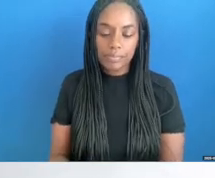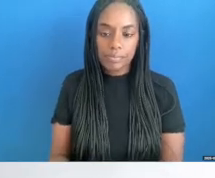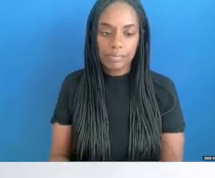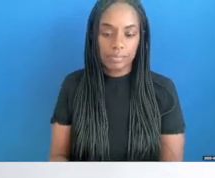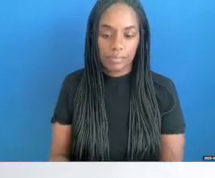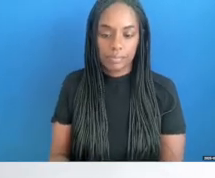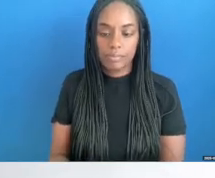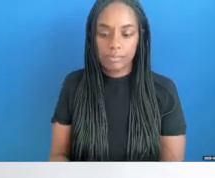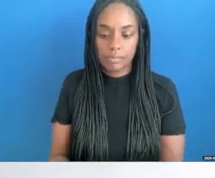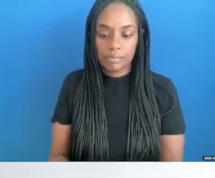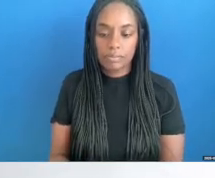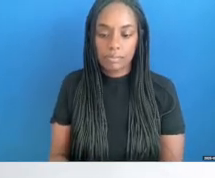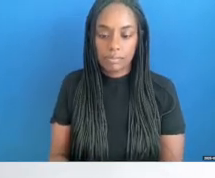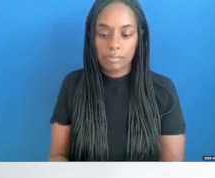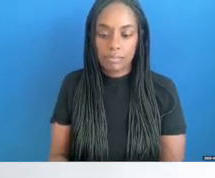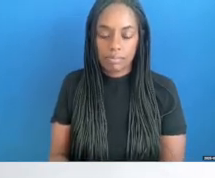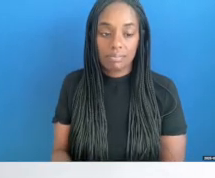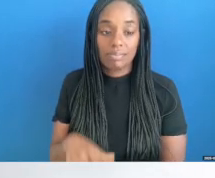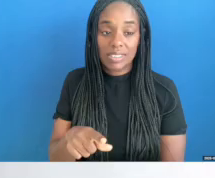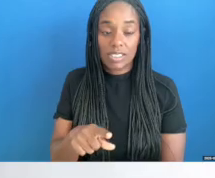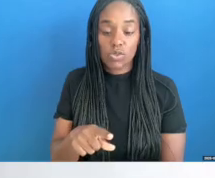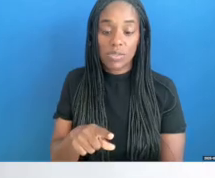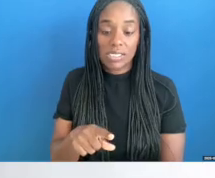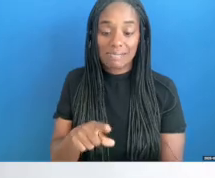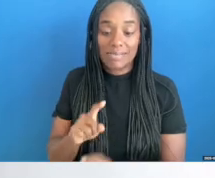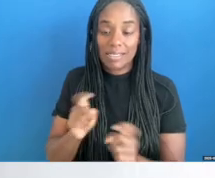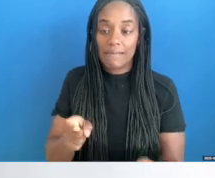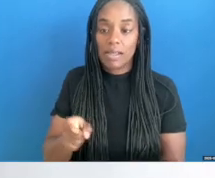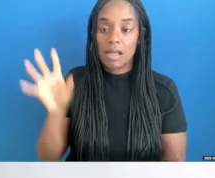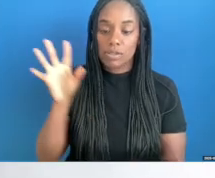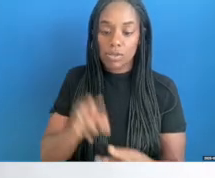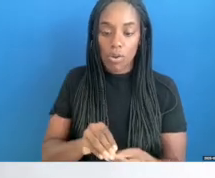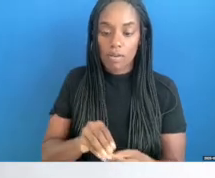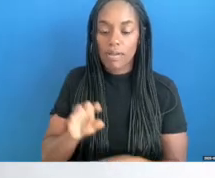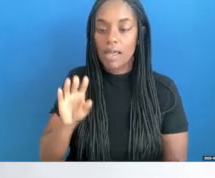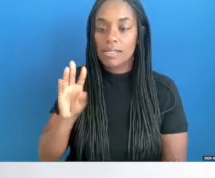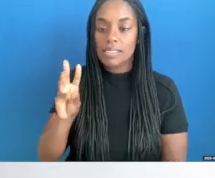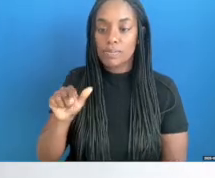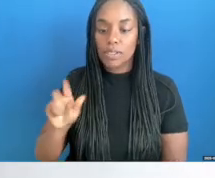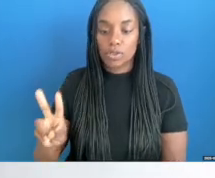CARB was appropriated a total of $6.2 billion during this timeframe.